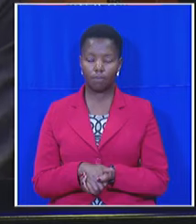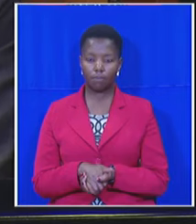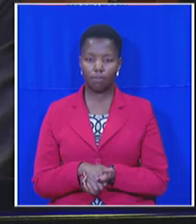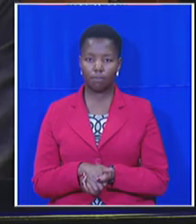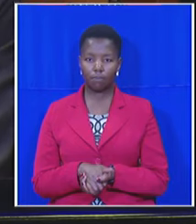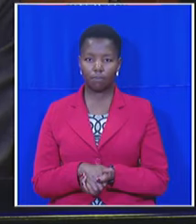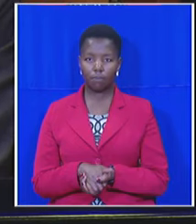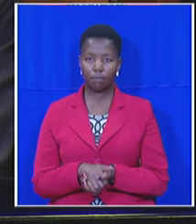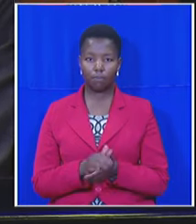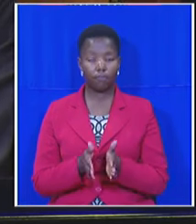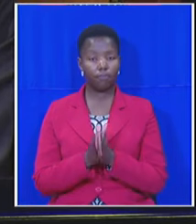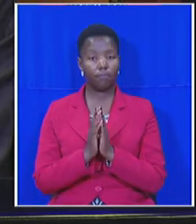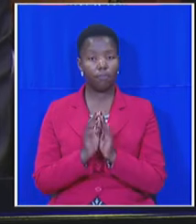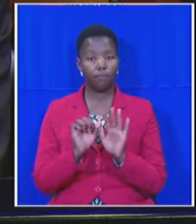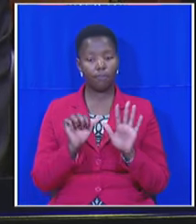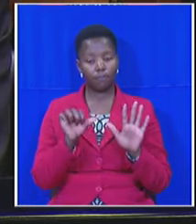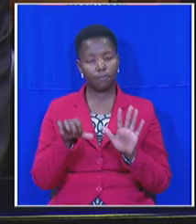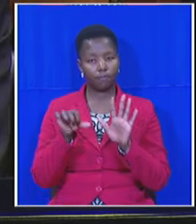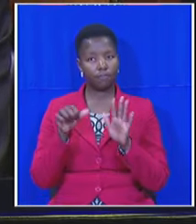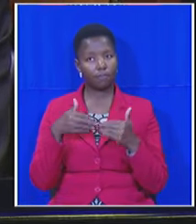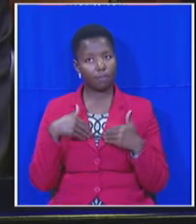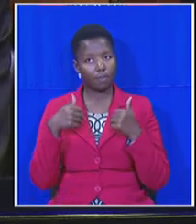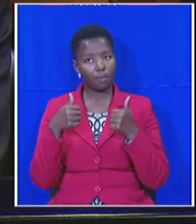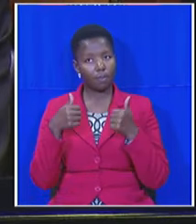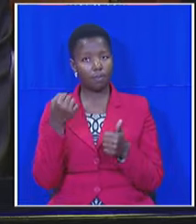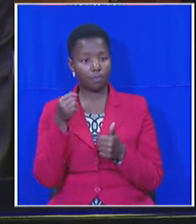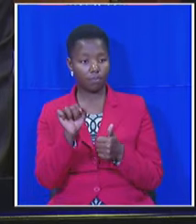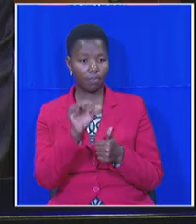I now put vote number 16, health. Are there any objections?